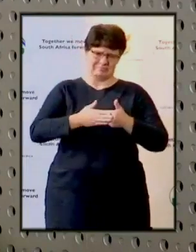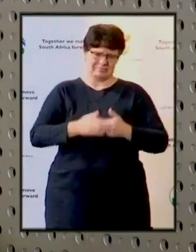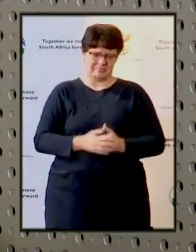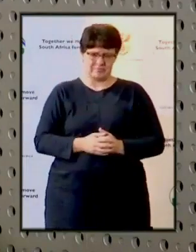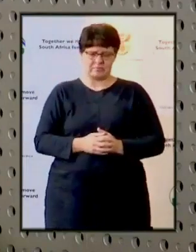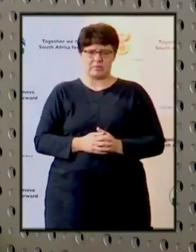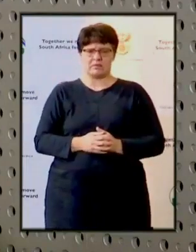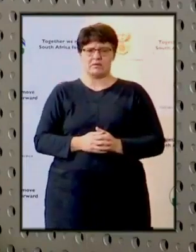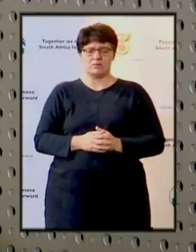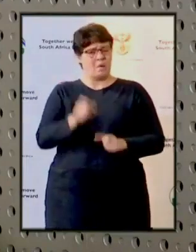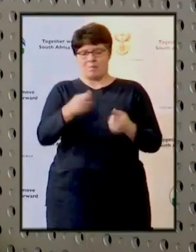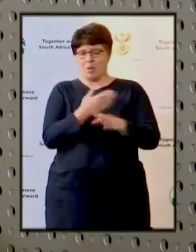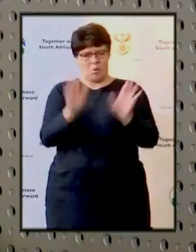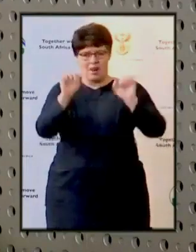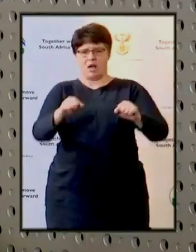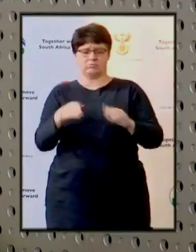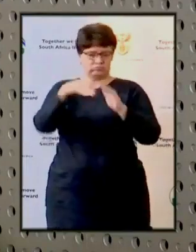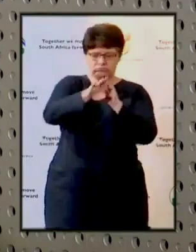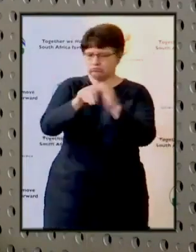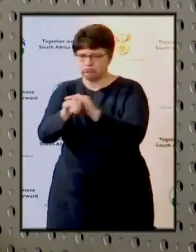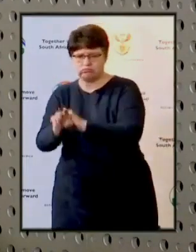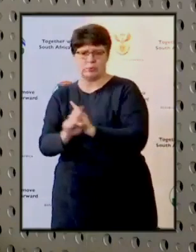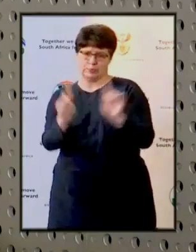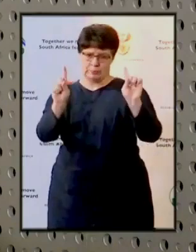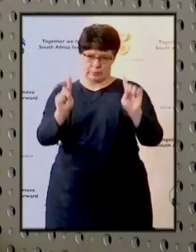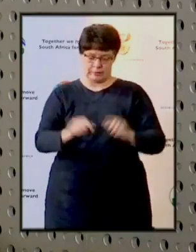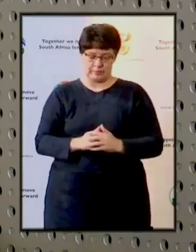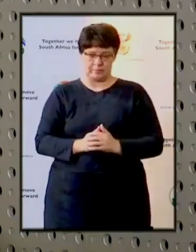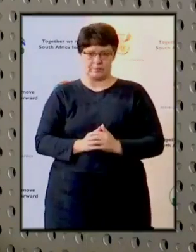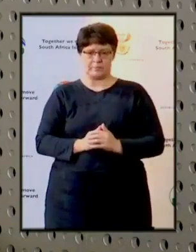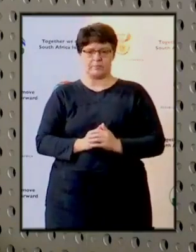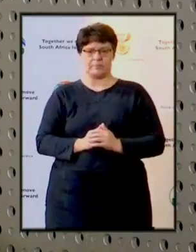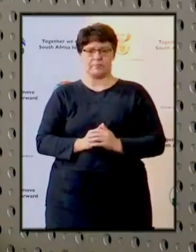So people are not allowed to go to those places.